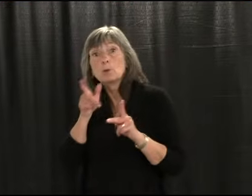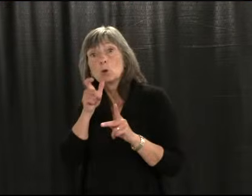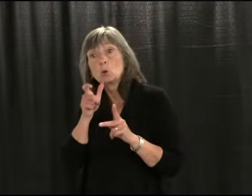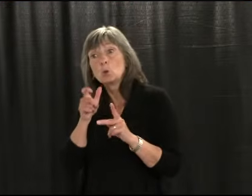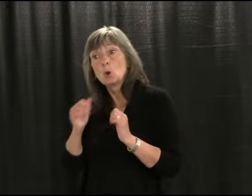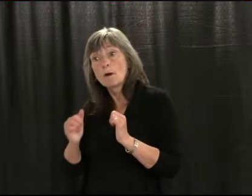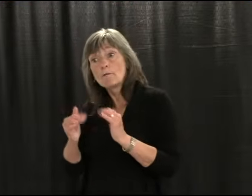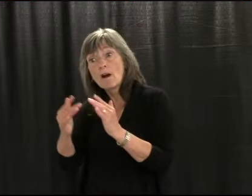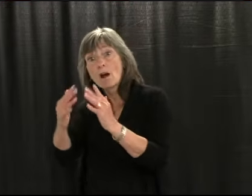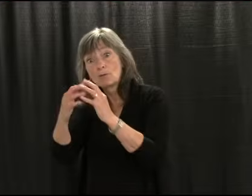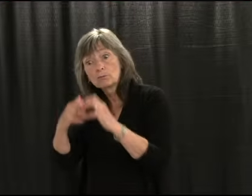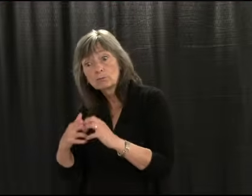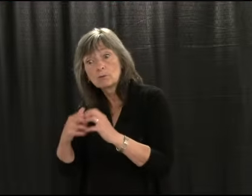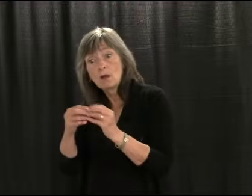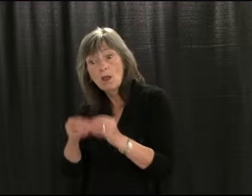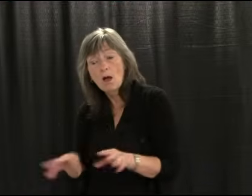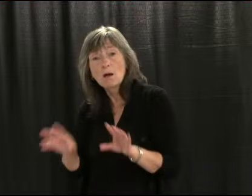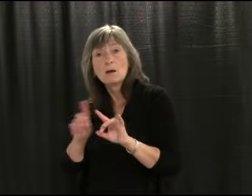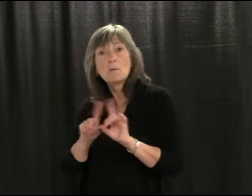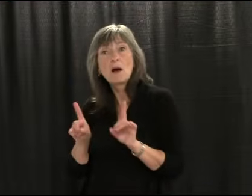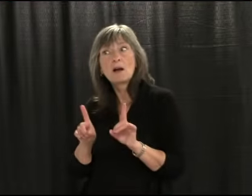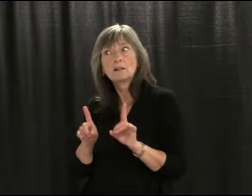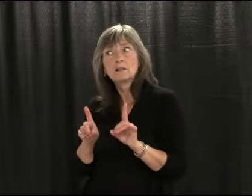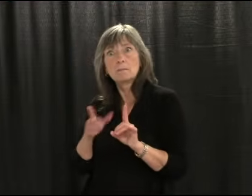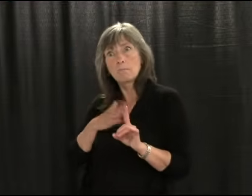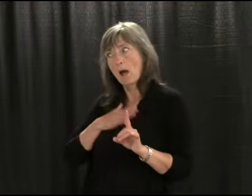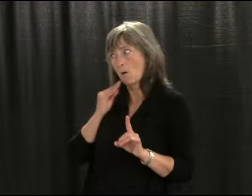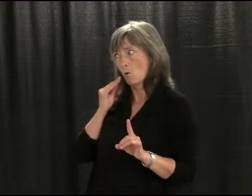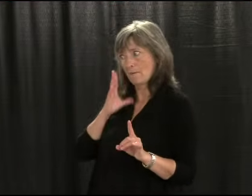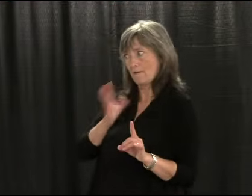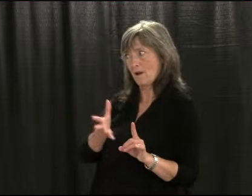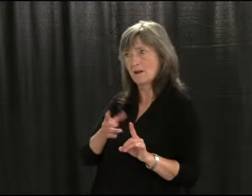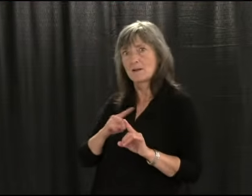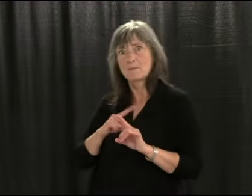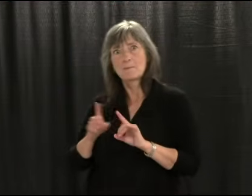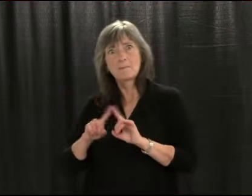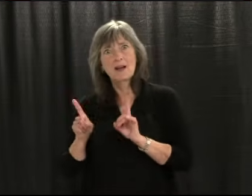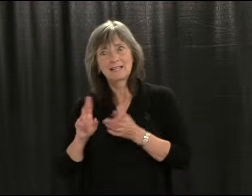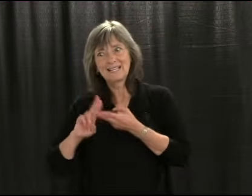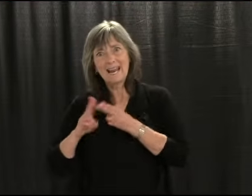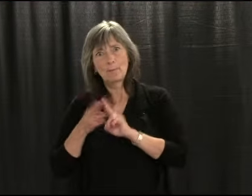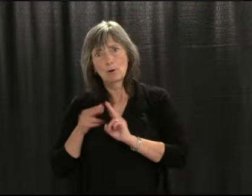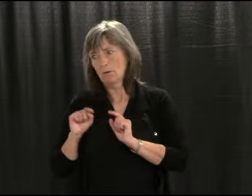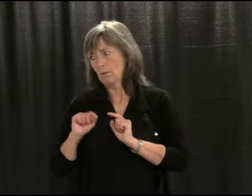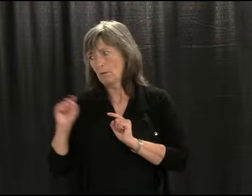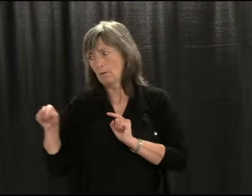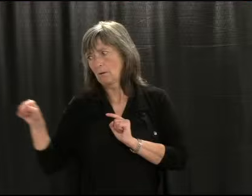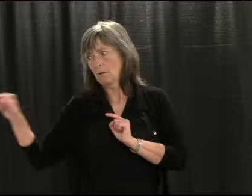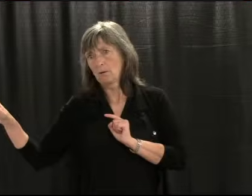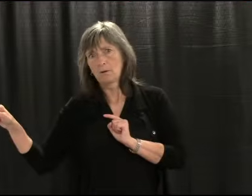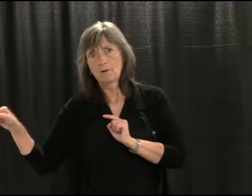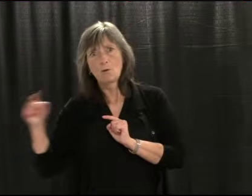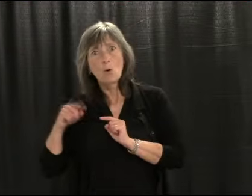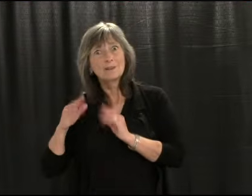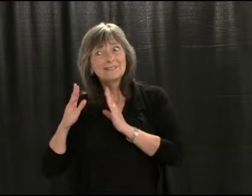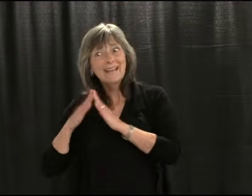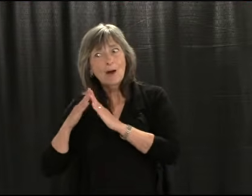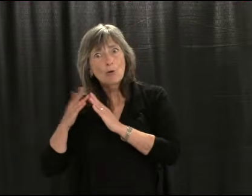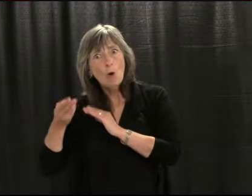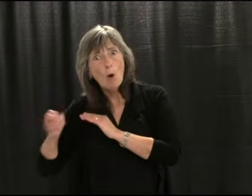people whose homes are still standing and their neighbors have lost their homes, or they've lost, community centers or town halls or whatever it may